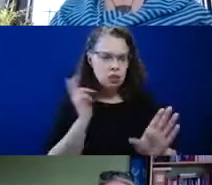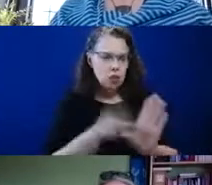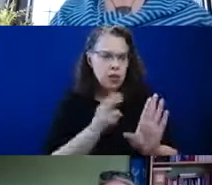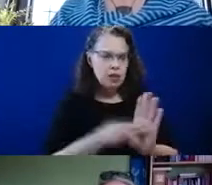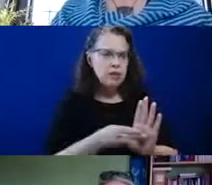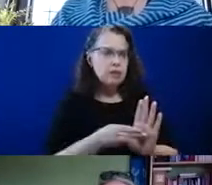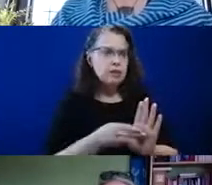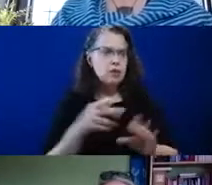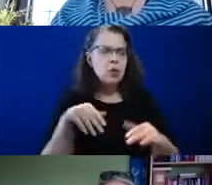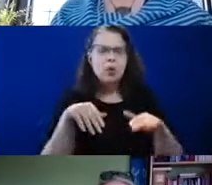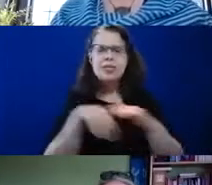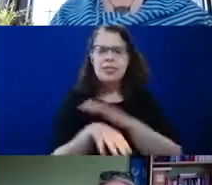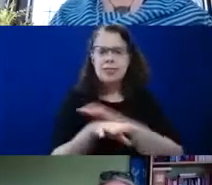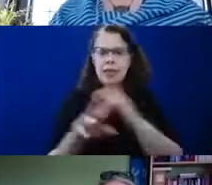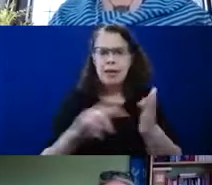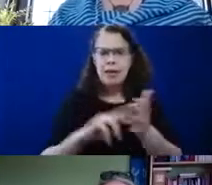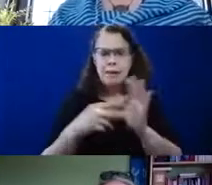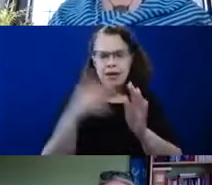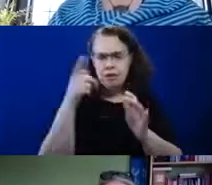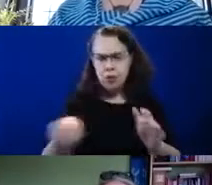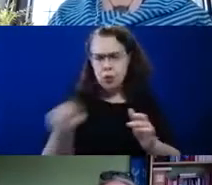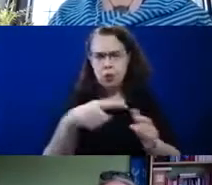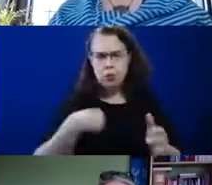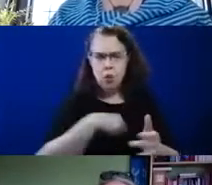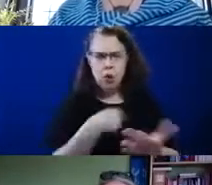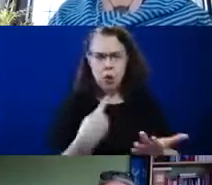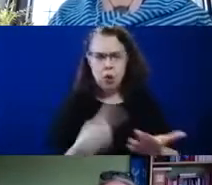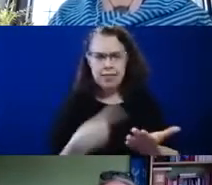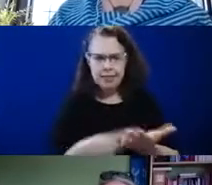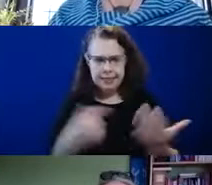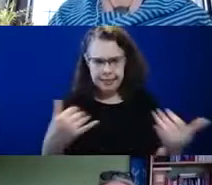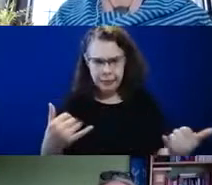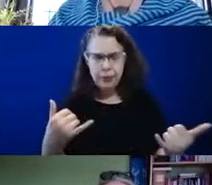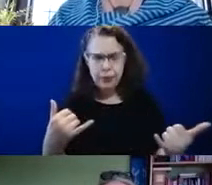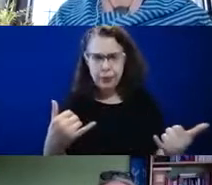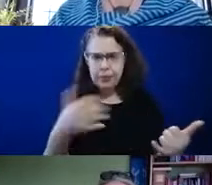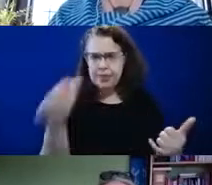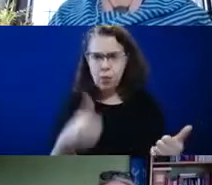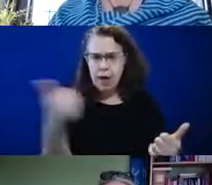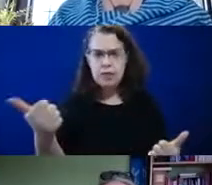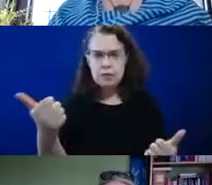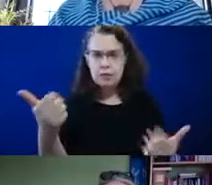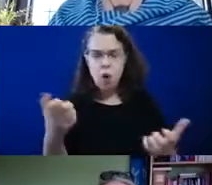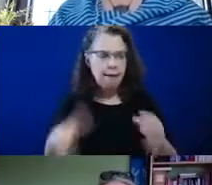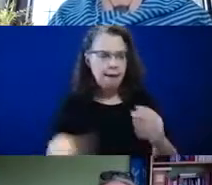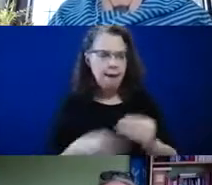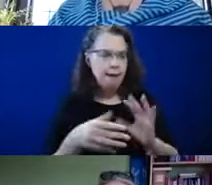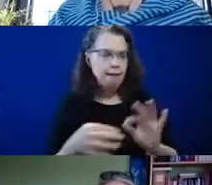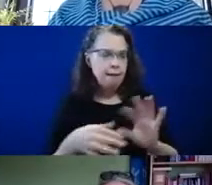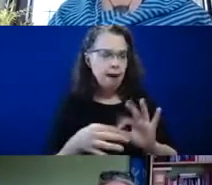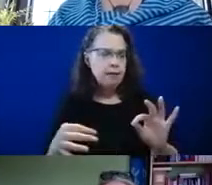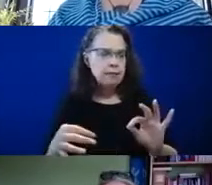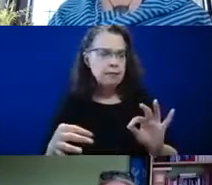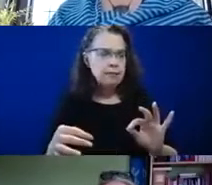mean to you is what we're discussing. So does anybody else want to tackle that?